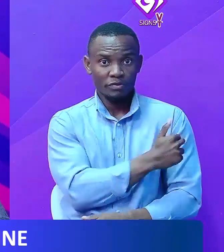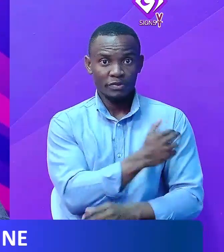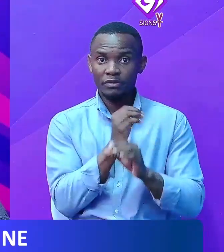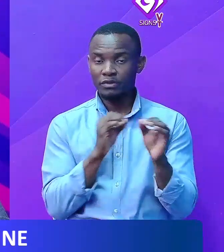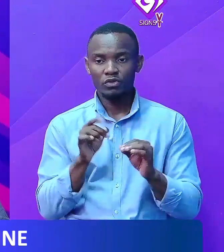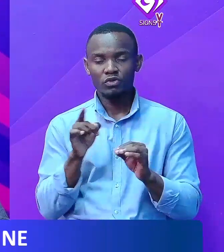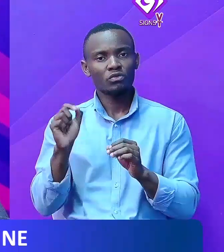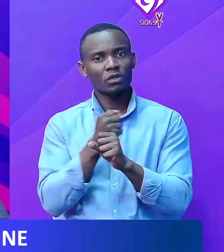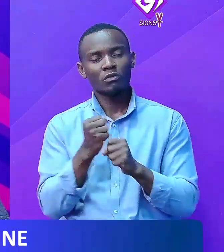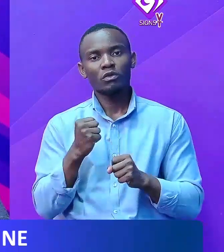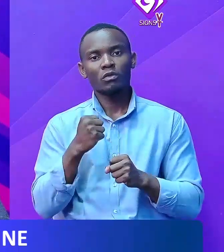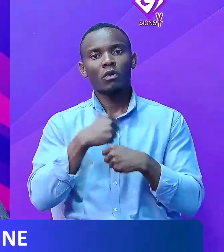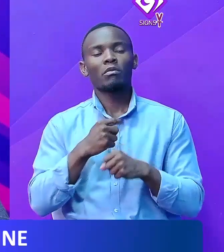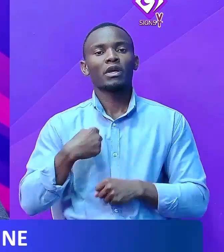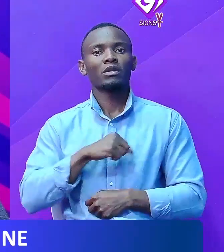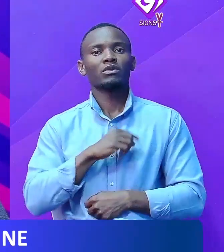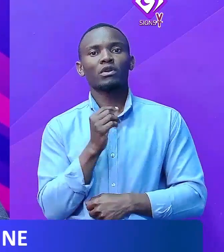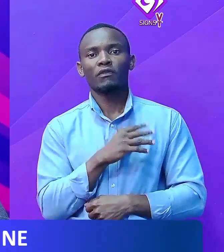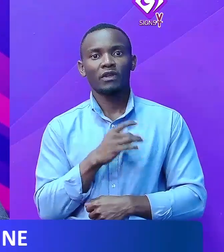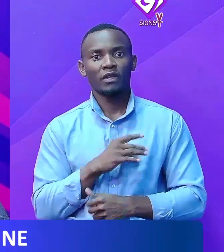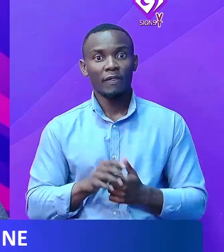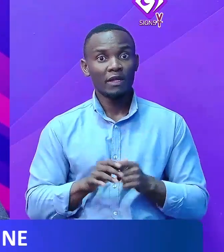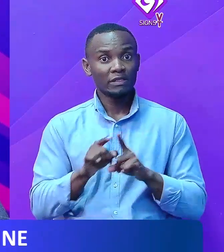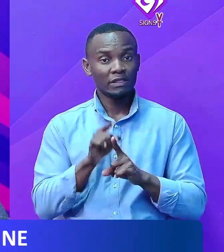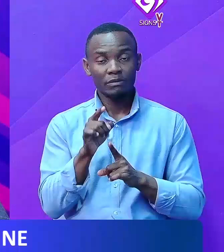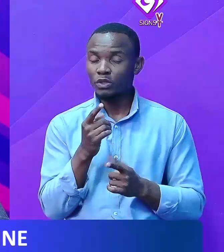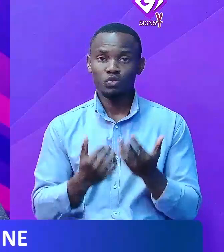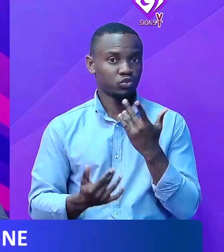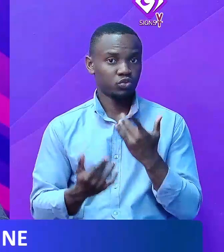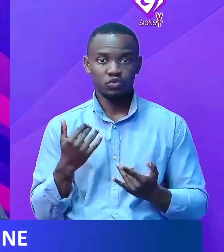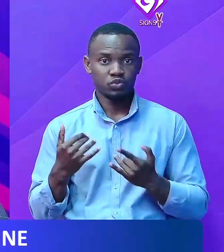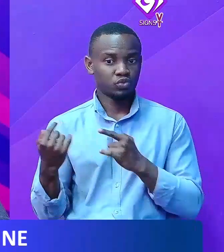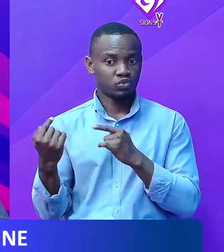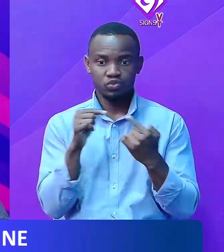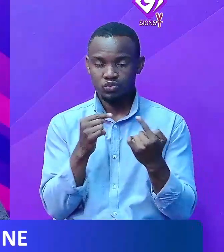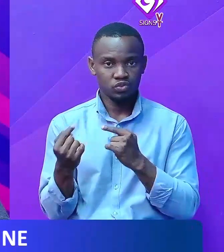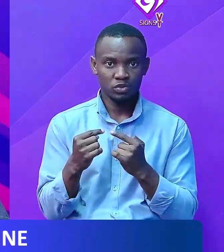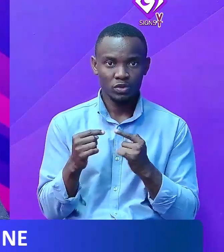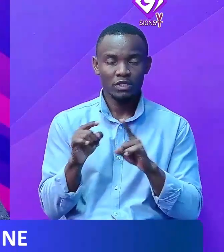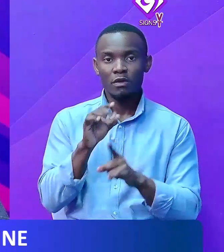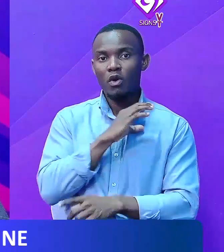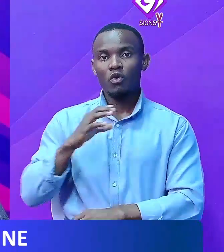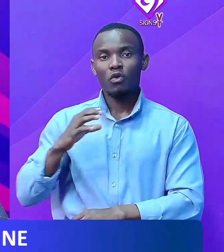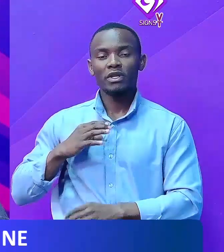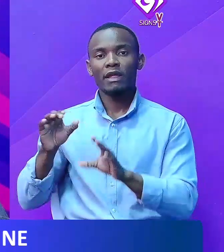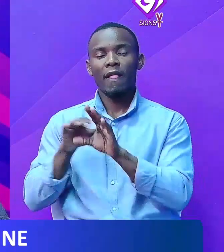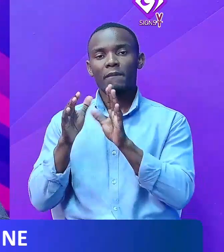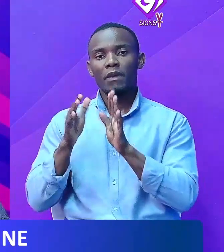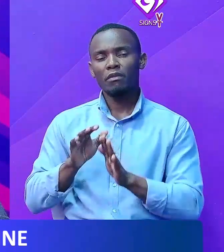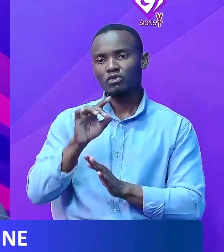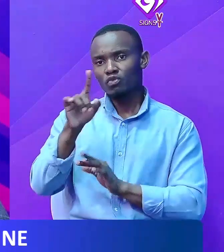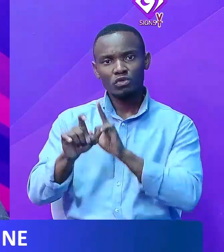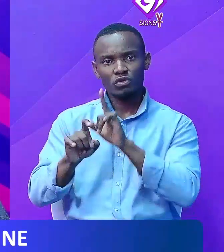don't fear you." The fiery exchange erupted as committee members pressed the CS of alleged massive fraud within